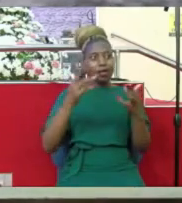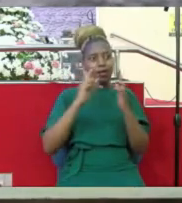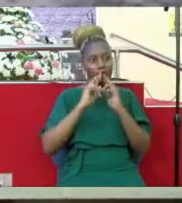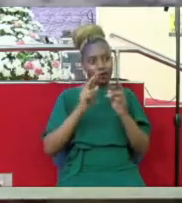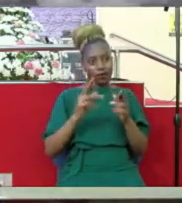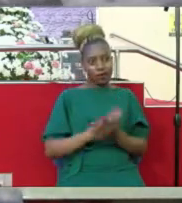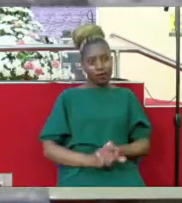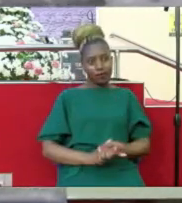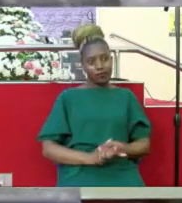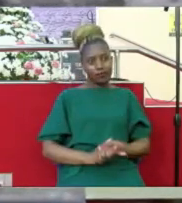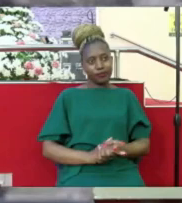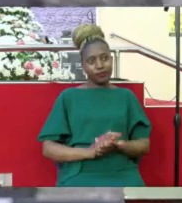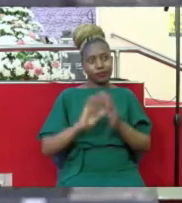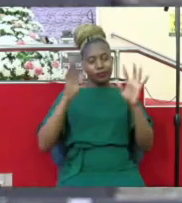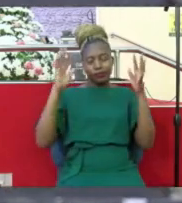Amen. Amen.